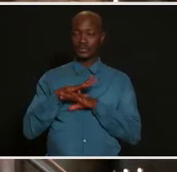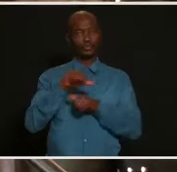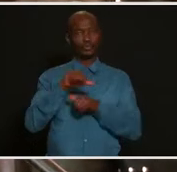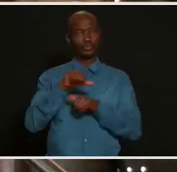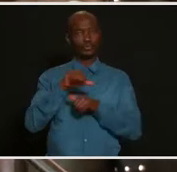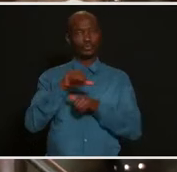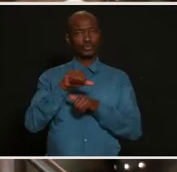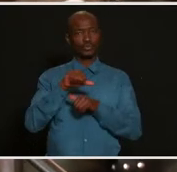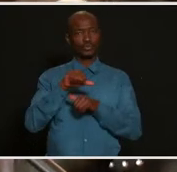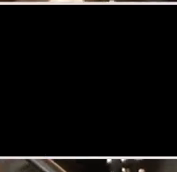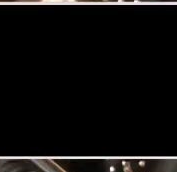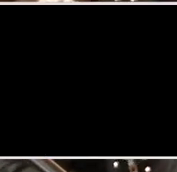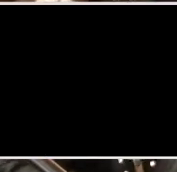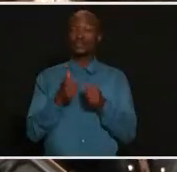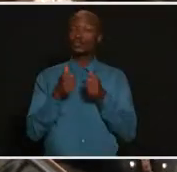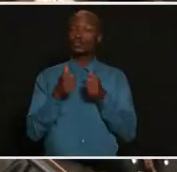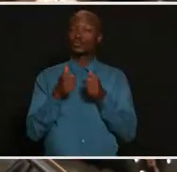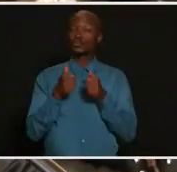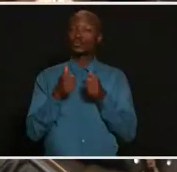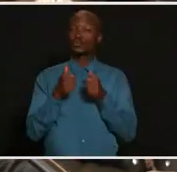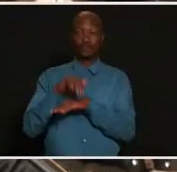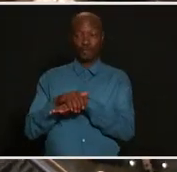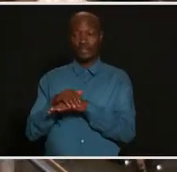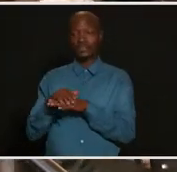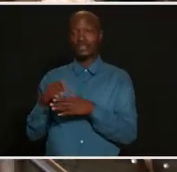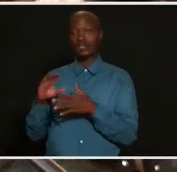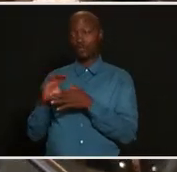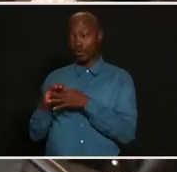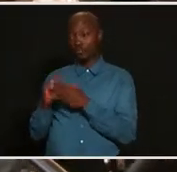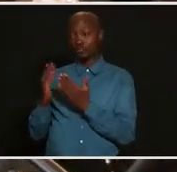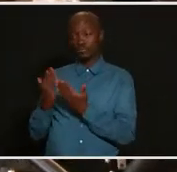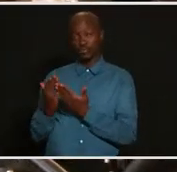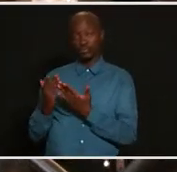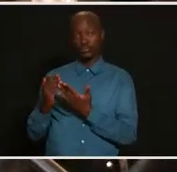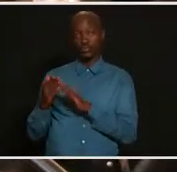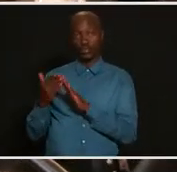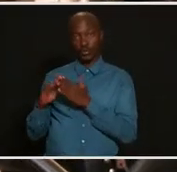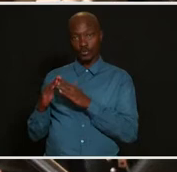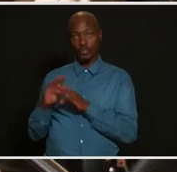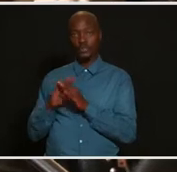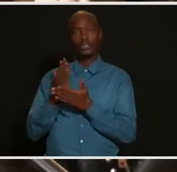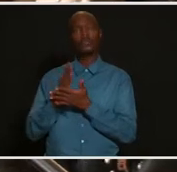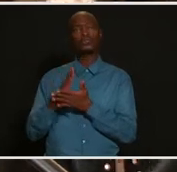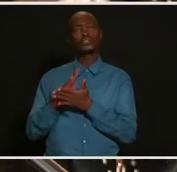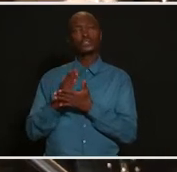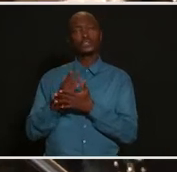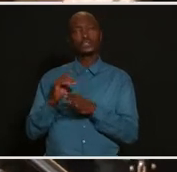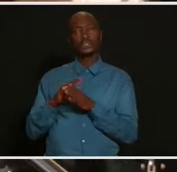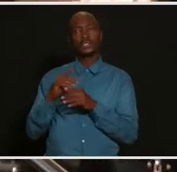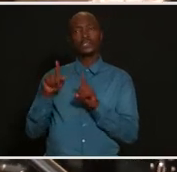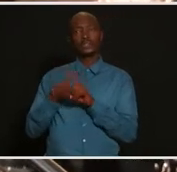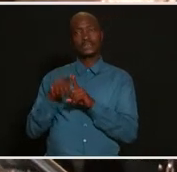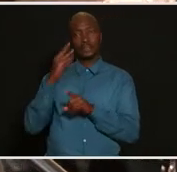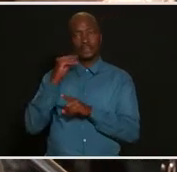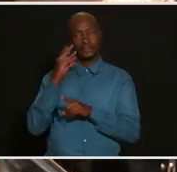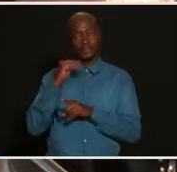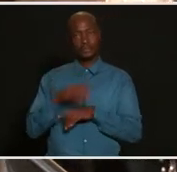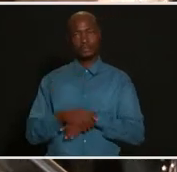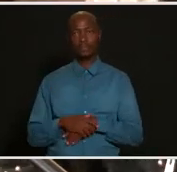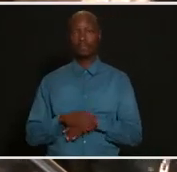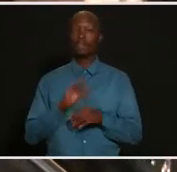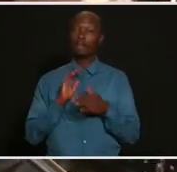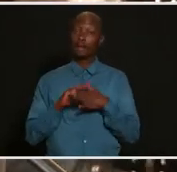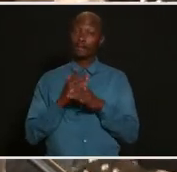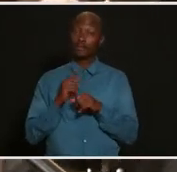good I have made good friends in the homeschooling community and we share the same experiences with home education because of